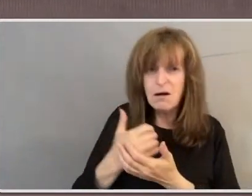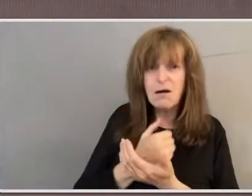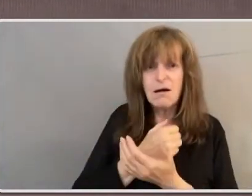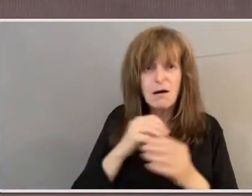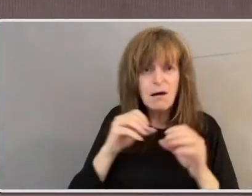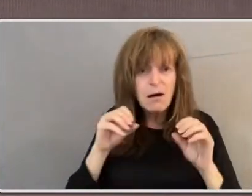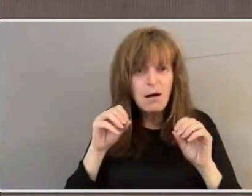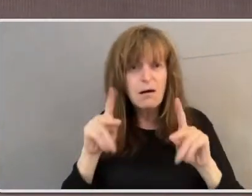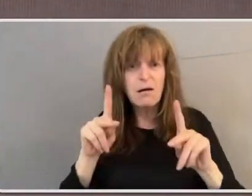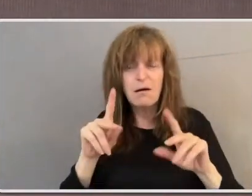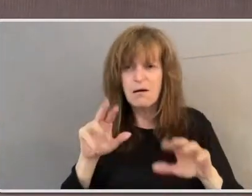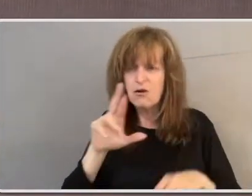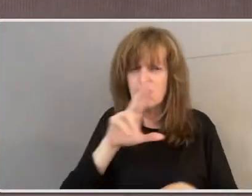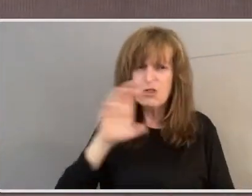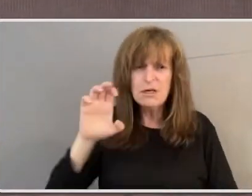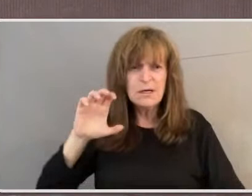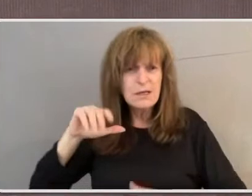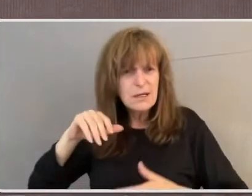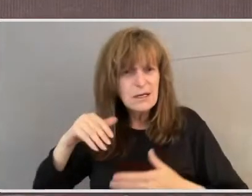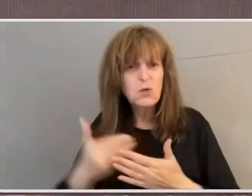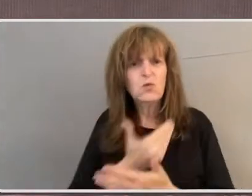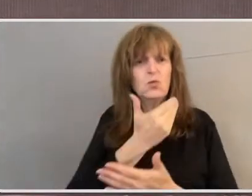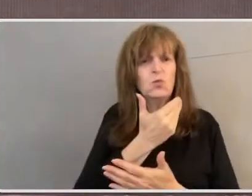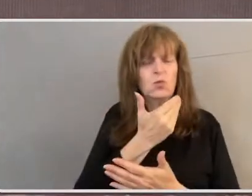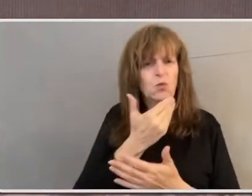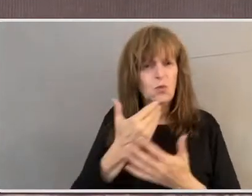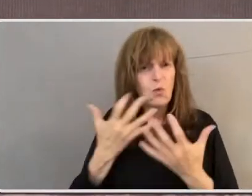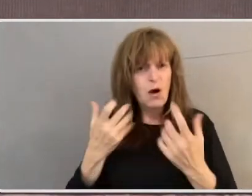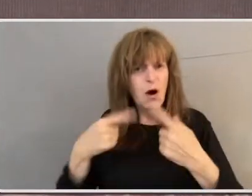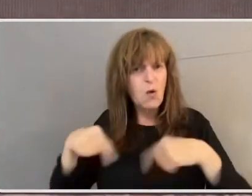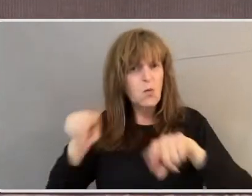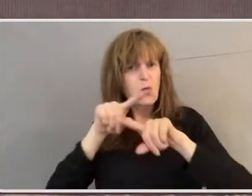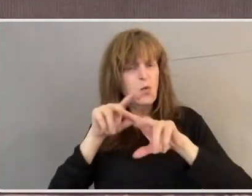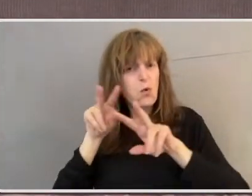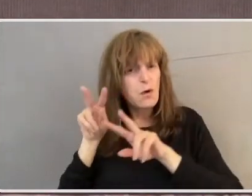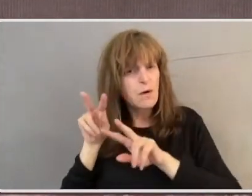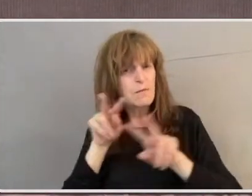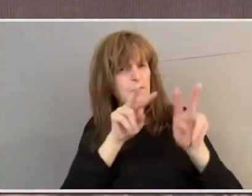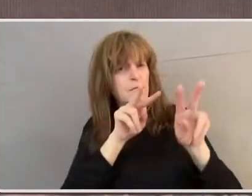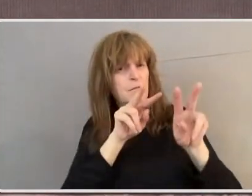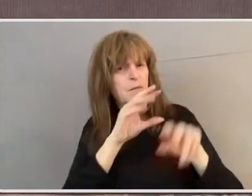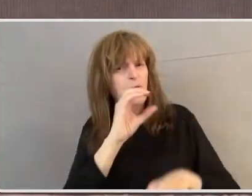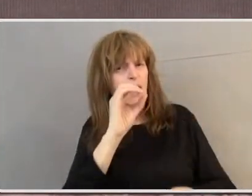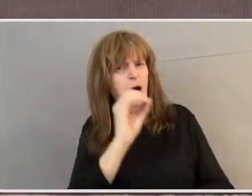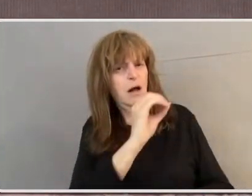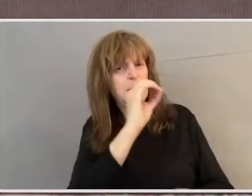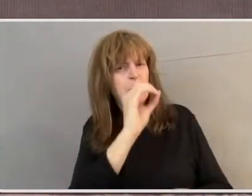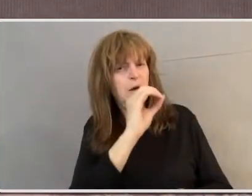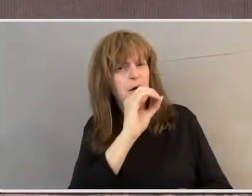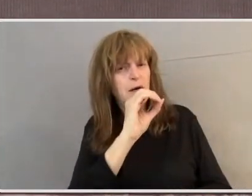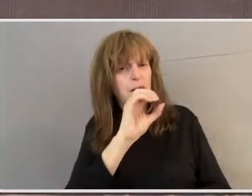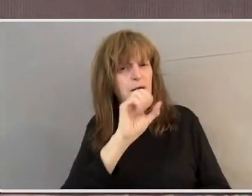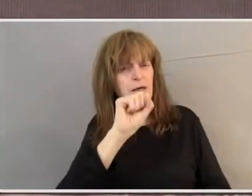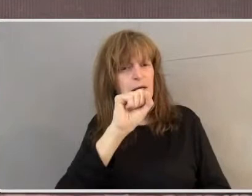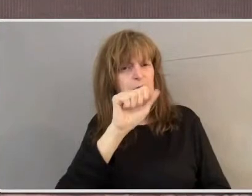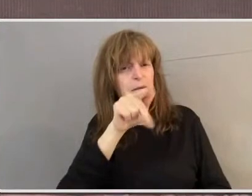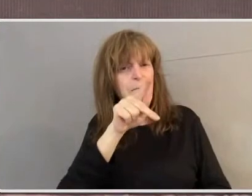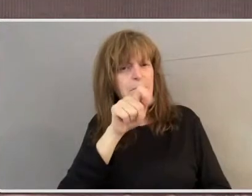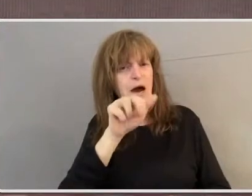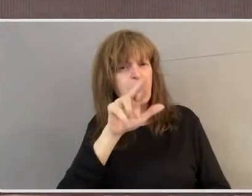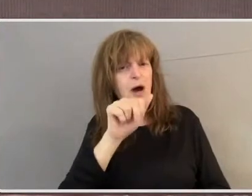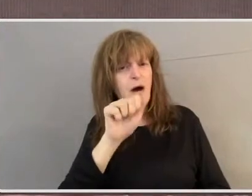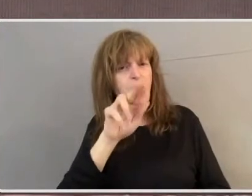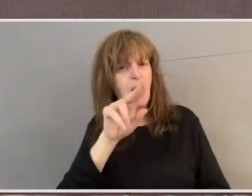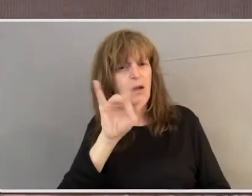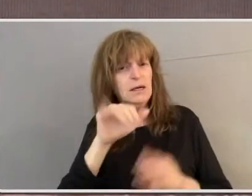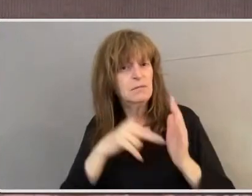Ontario, Sapere Audi, the words meaning dare to be wise, and